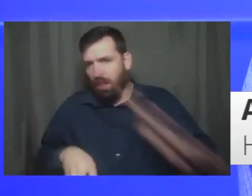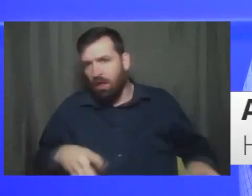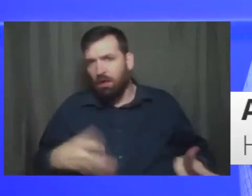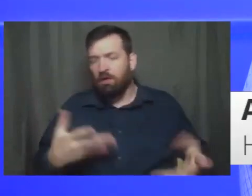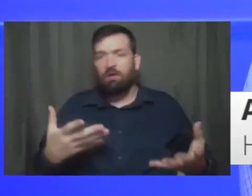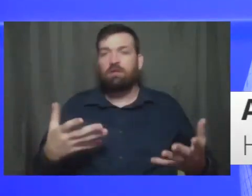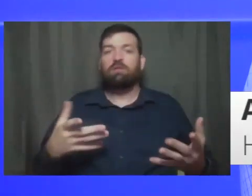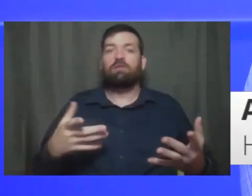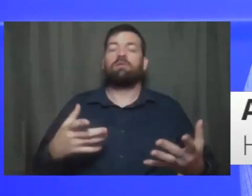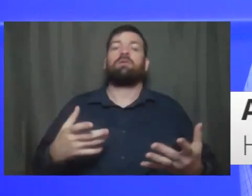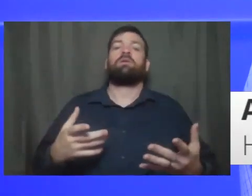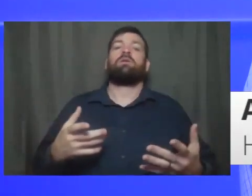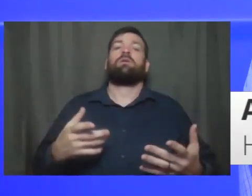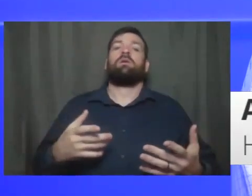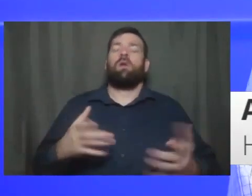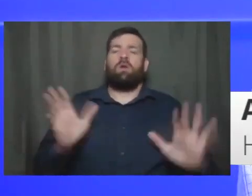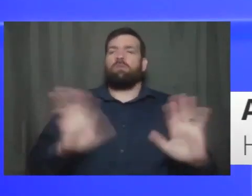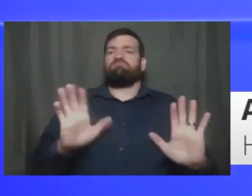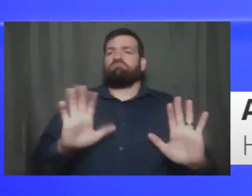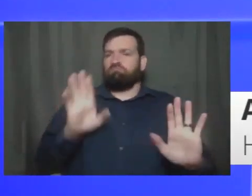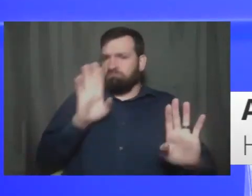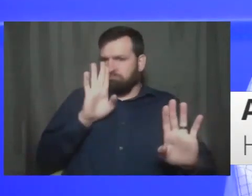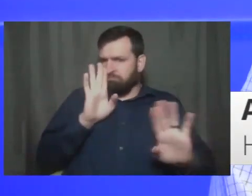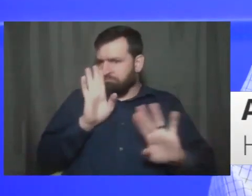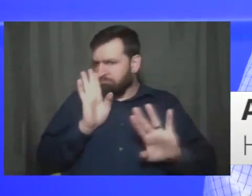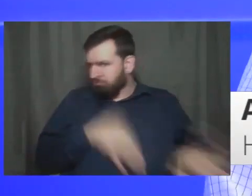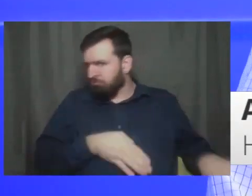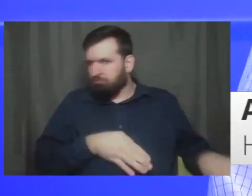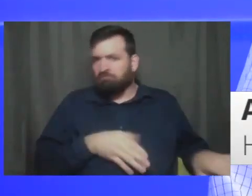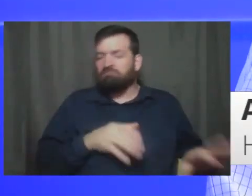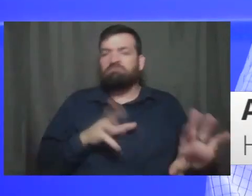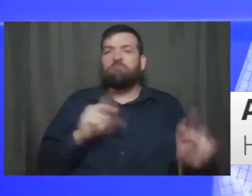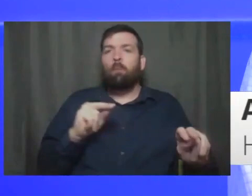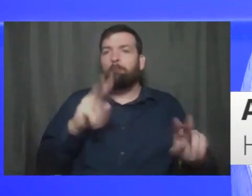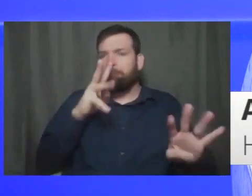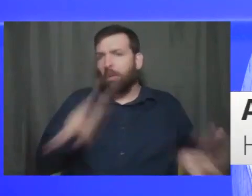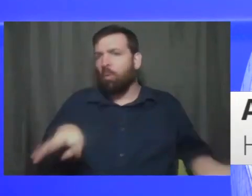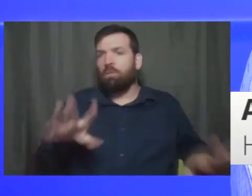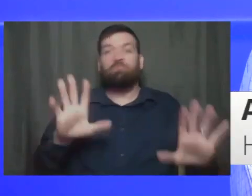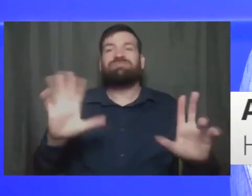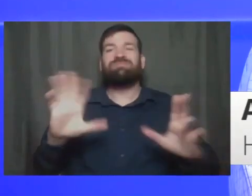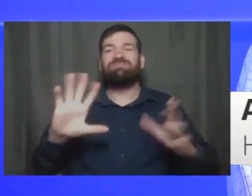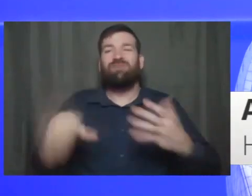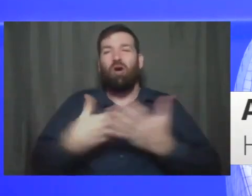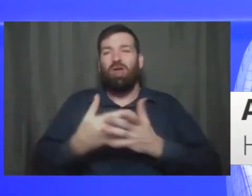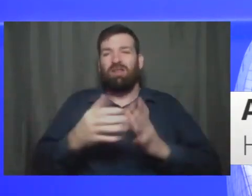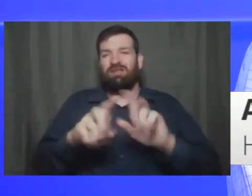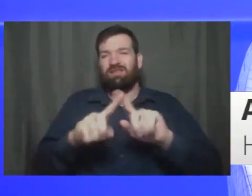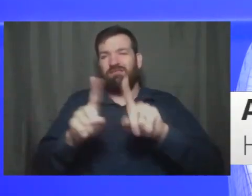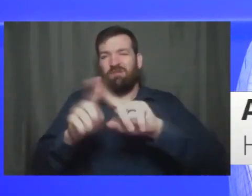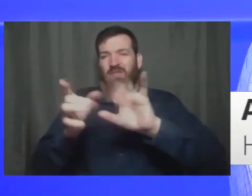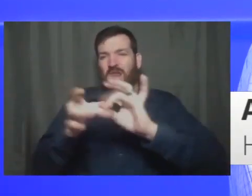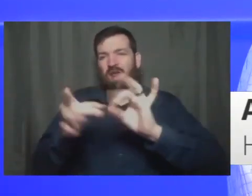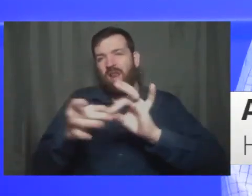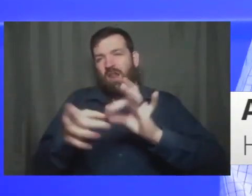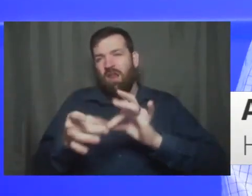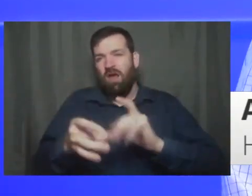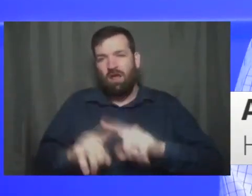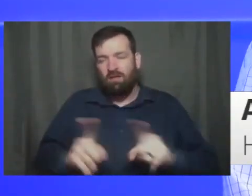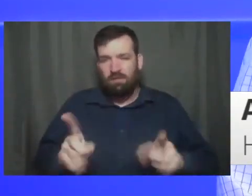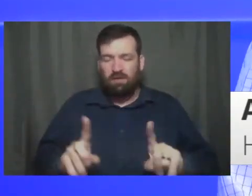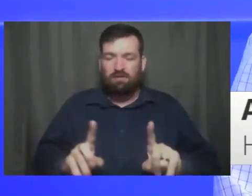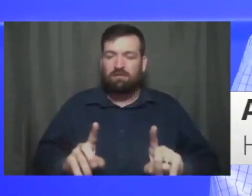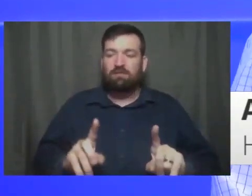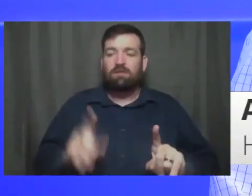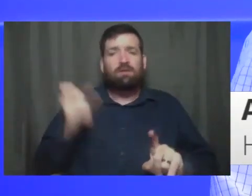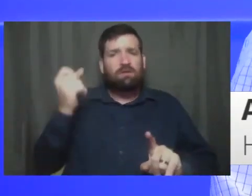saying, I'm not going to worry about that, or I'm going to stick my head in the sand. We have all these expressions to kind of explain it a little bit better. But if you can really say,